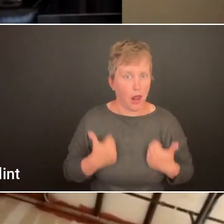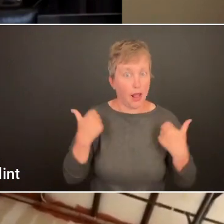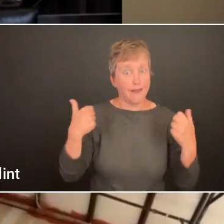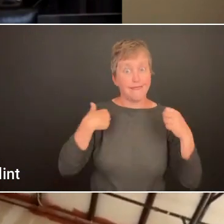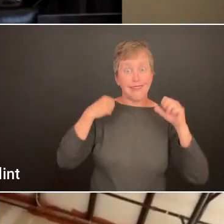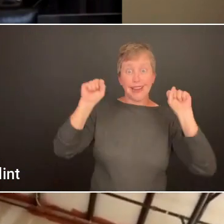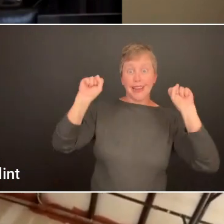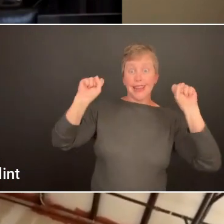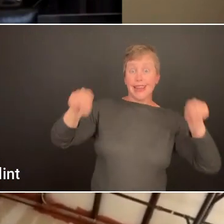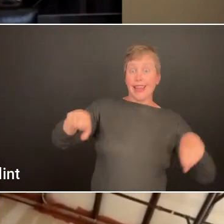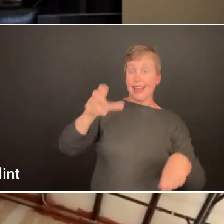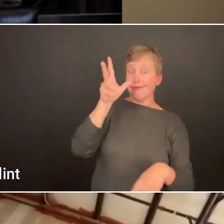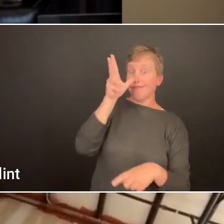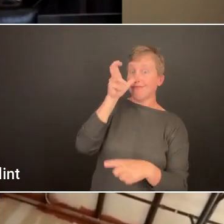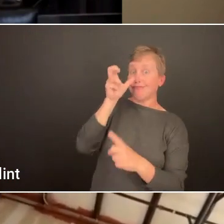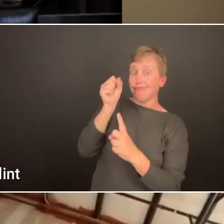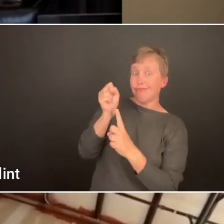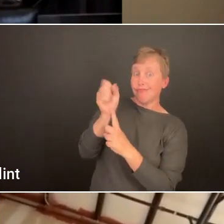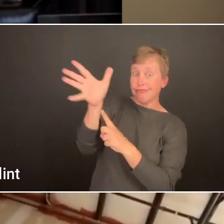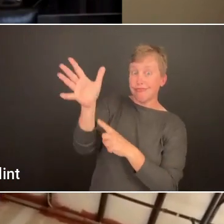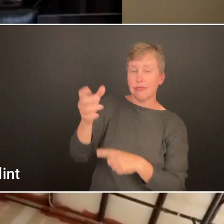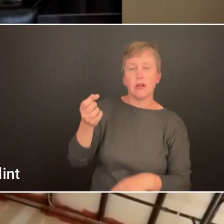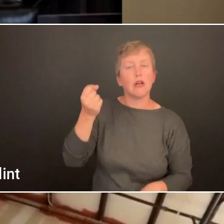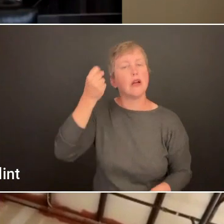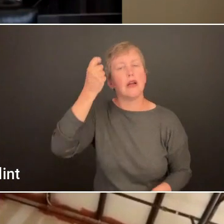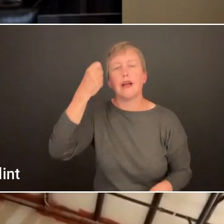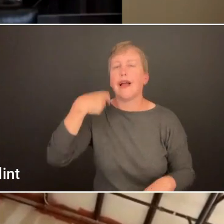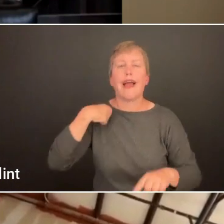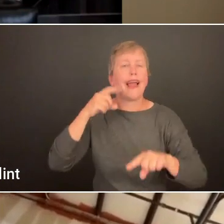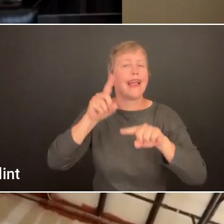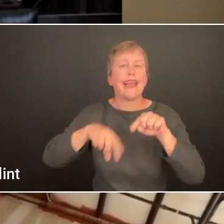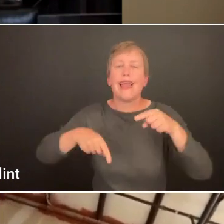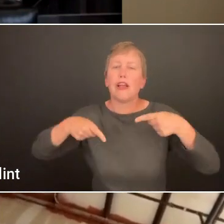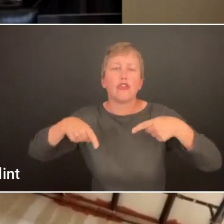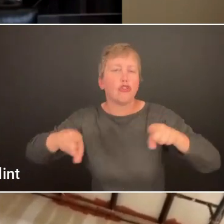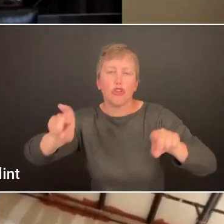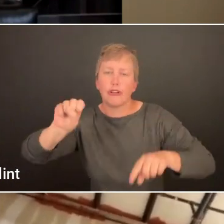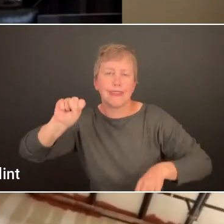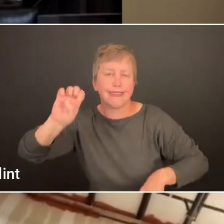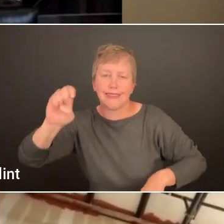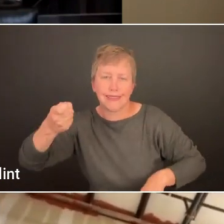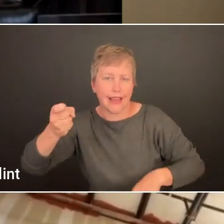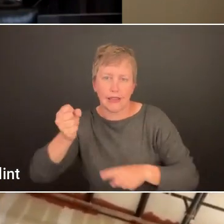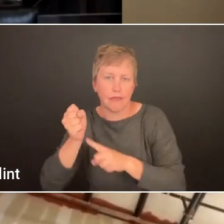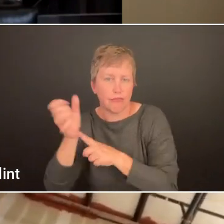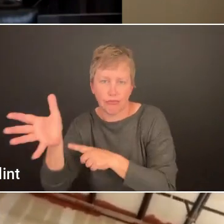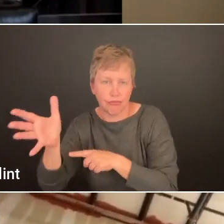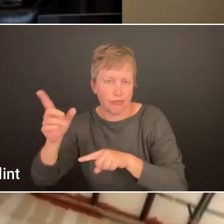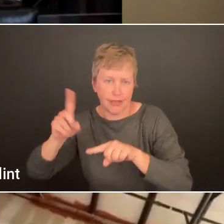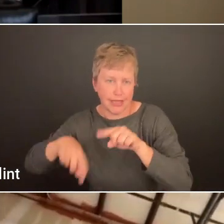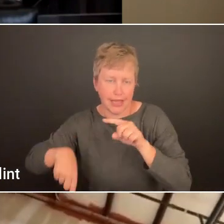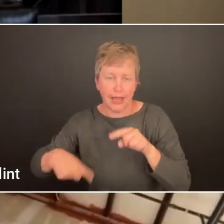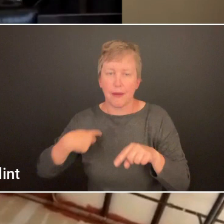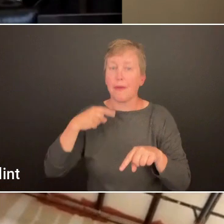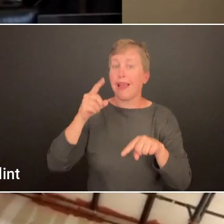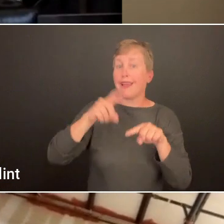during intercourse, and not even with traditional masturbation, but with this vibrator, I can have an